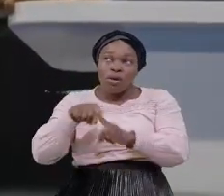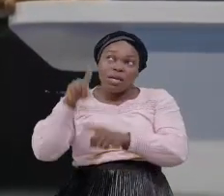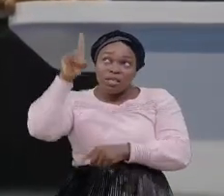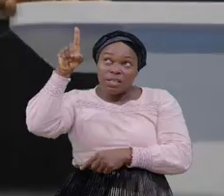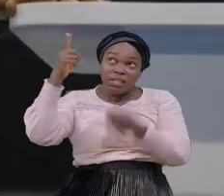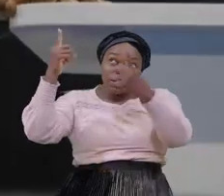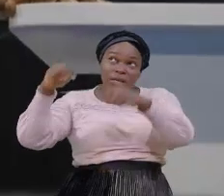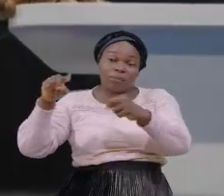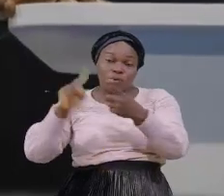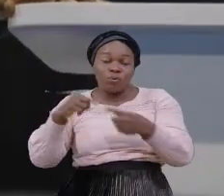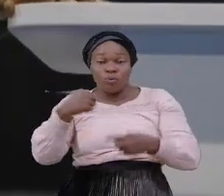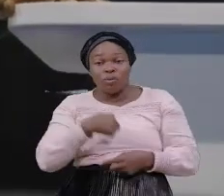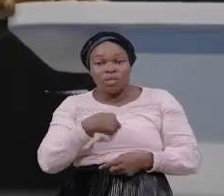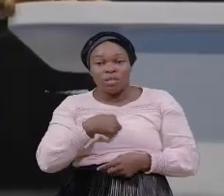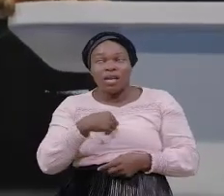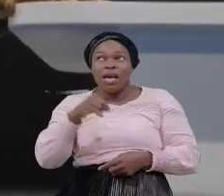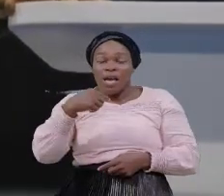healed. Where are you?